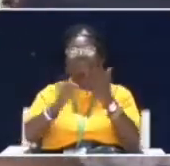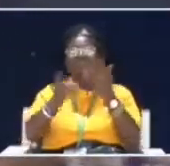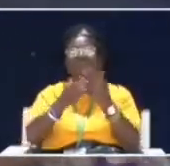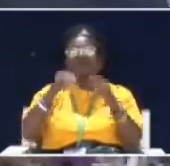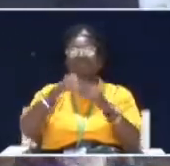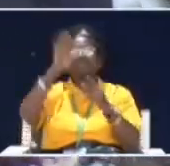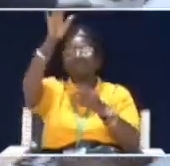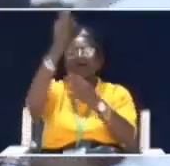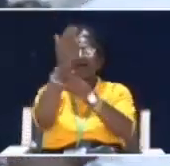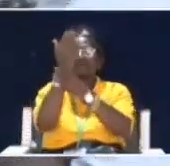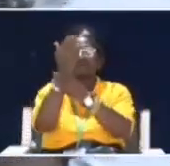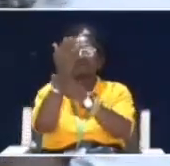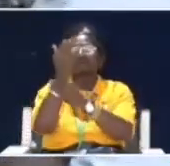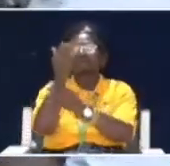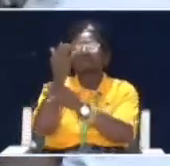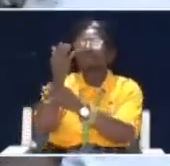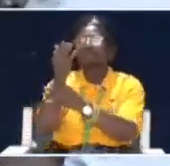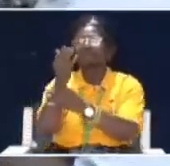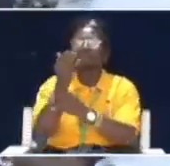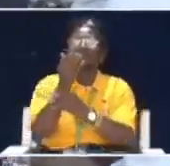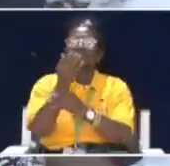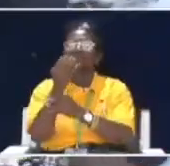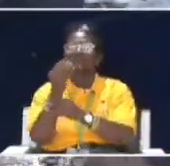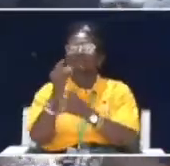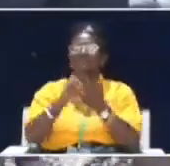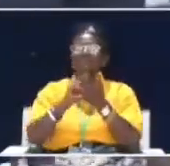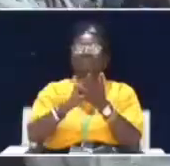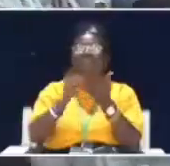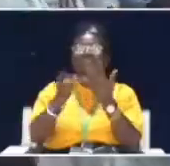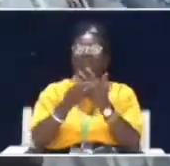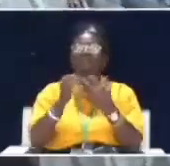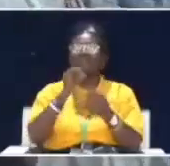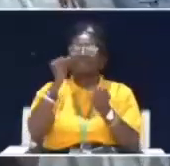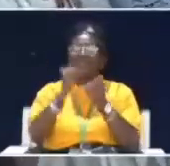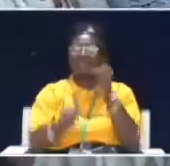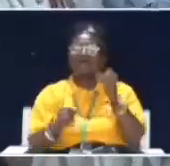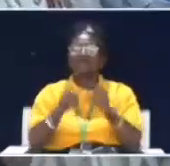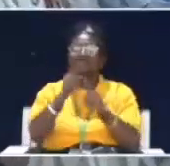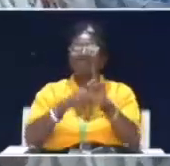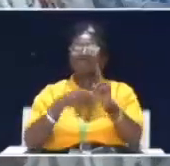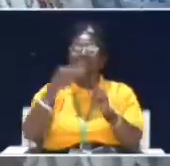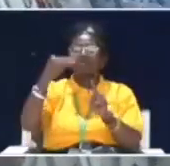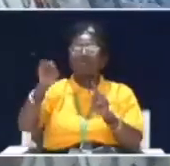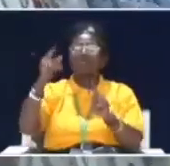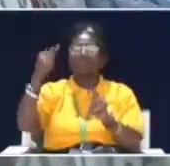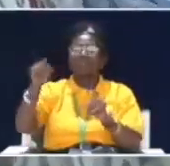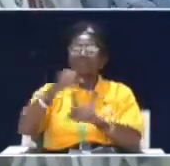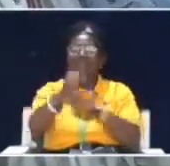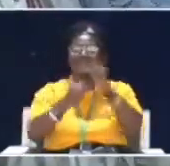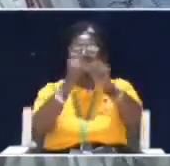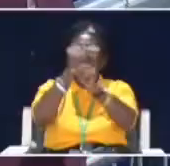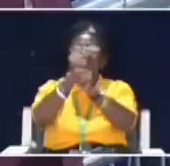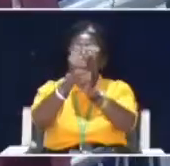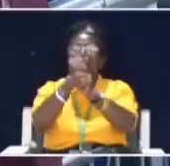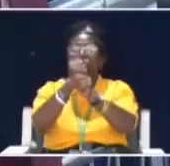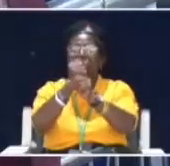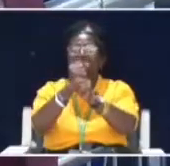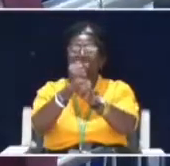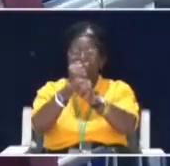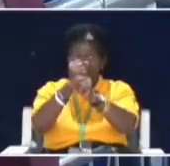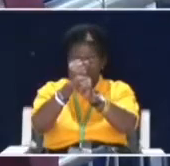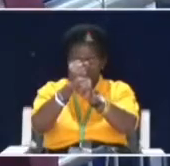osu kejo jila le Olowo. December is the last month of the year. Osu kejila lo osu to keyin